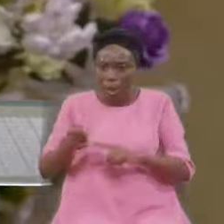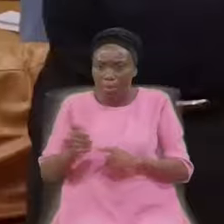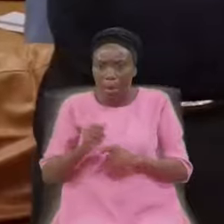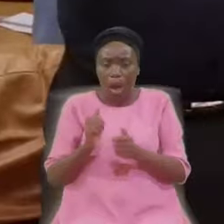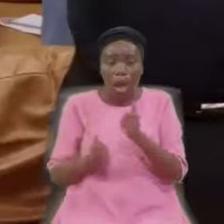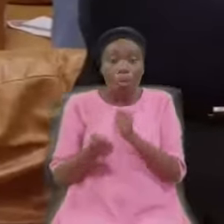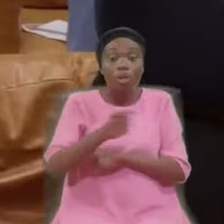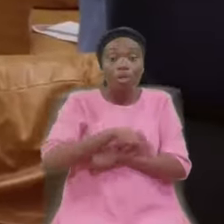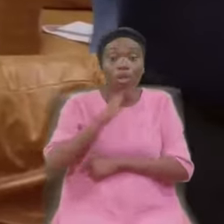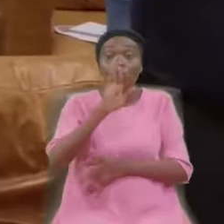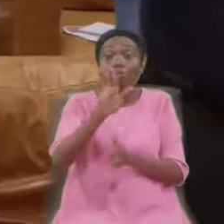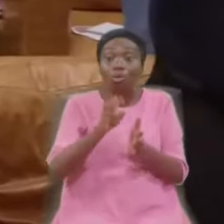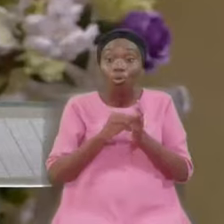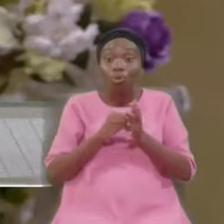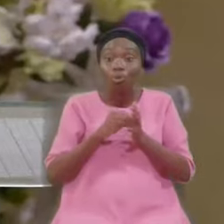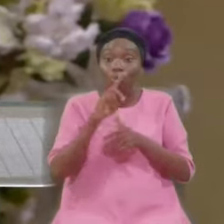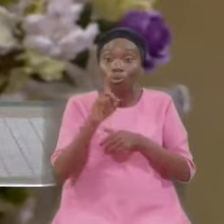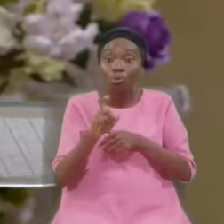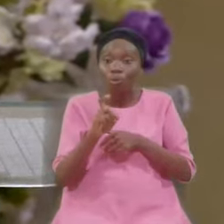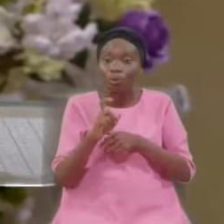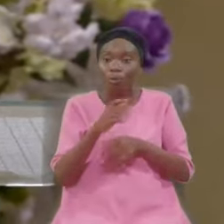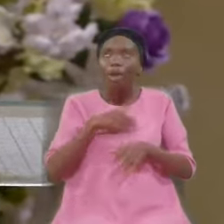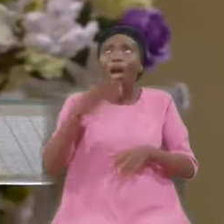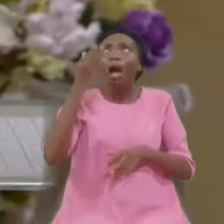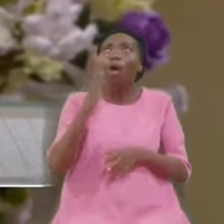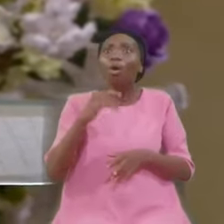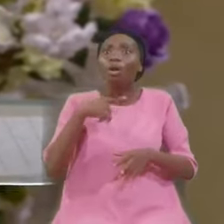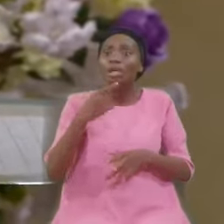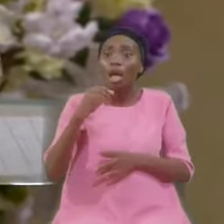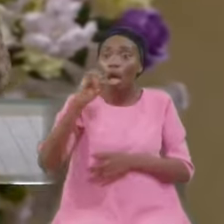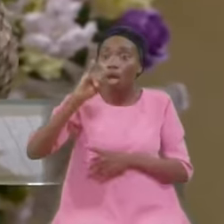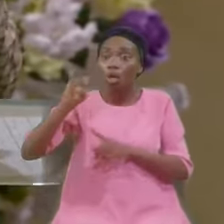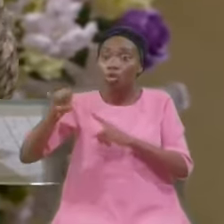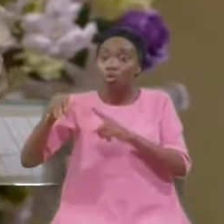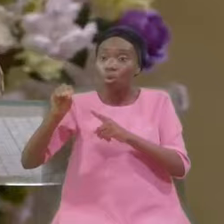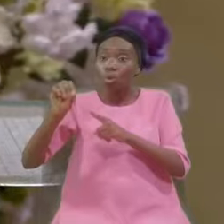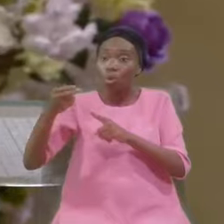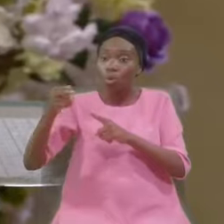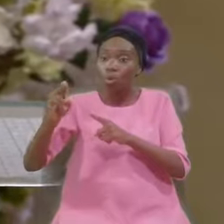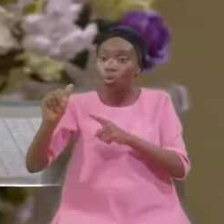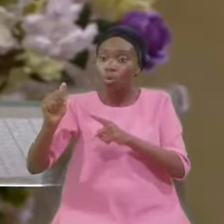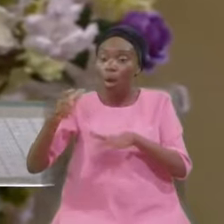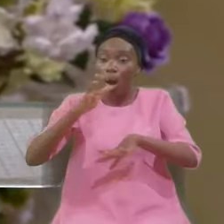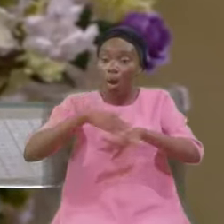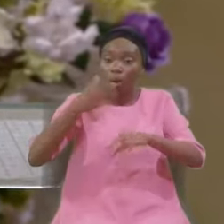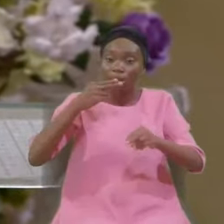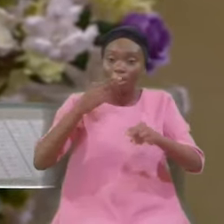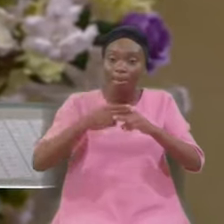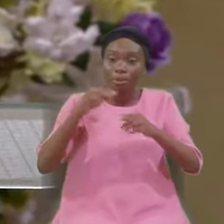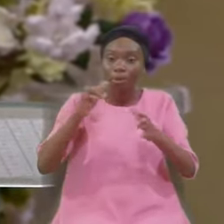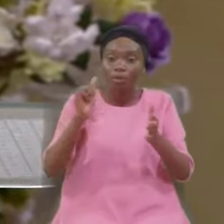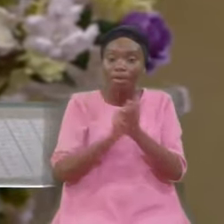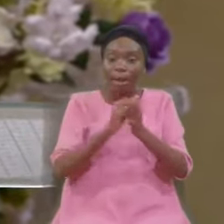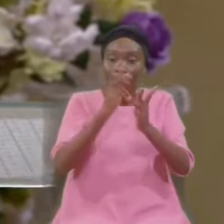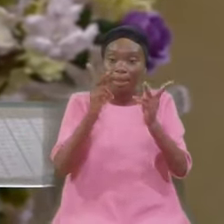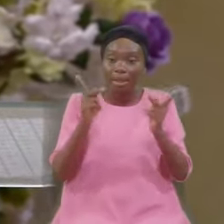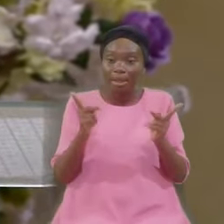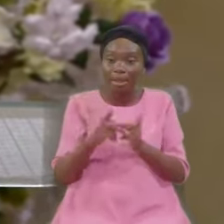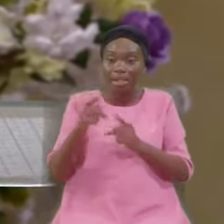own? And God said, Joshua called the name of that place